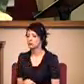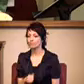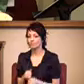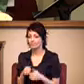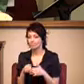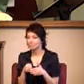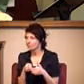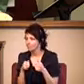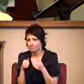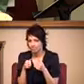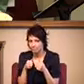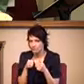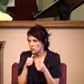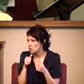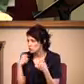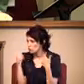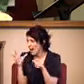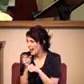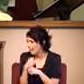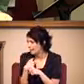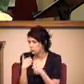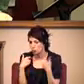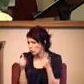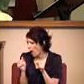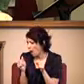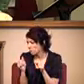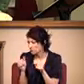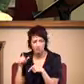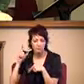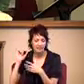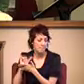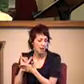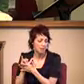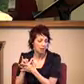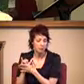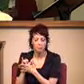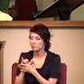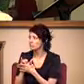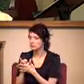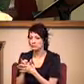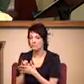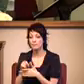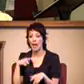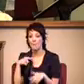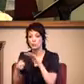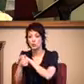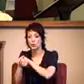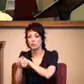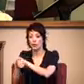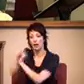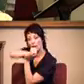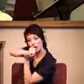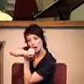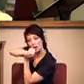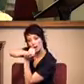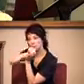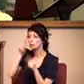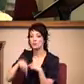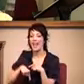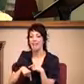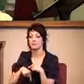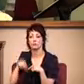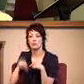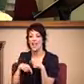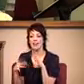just try to get me, just try to get me, right? I can even roll on my back and you still can't get me because I got a hard shell on my tummy. You're not going to